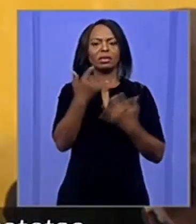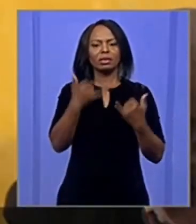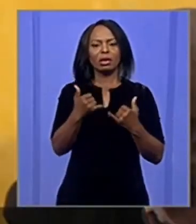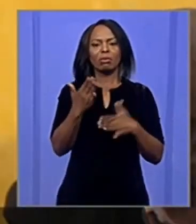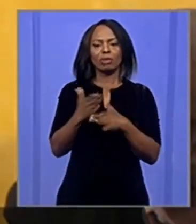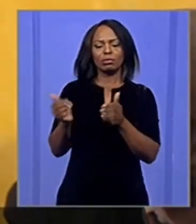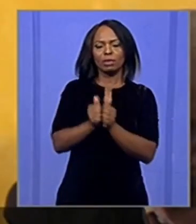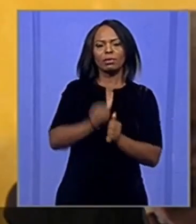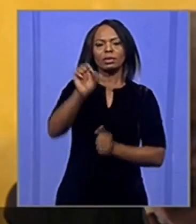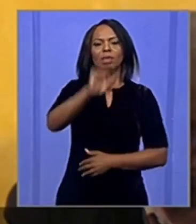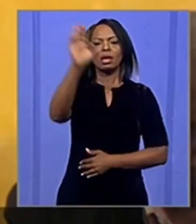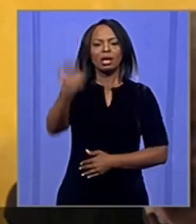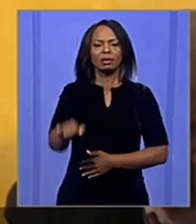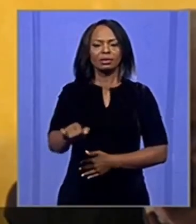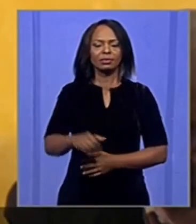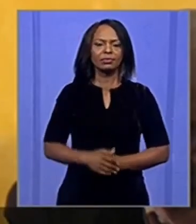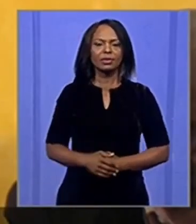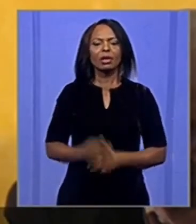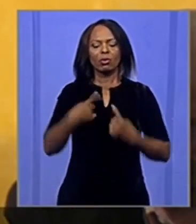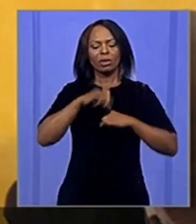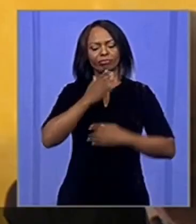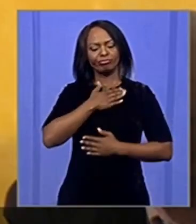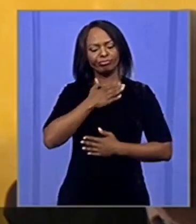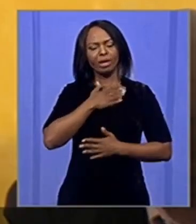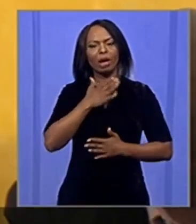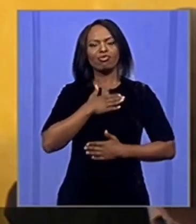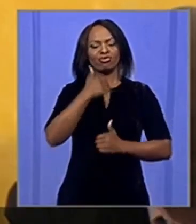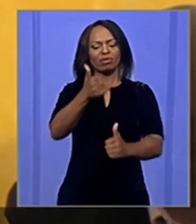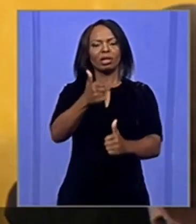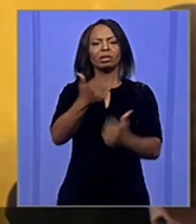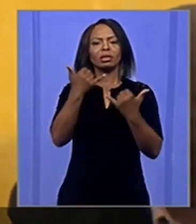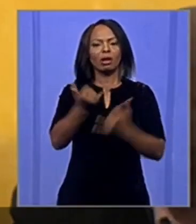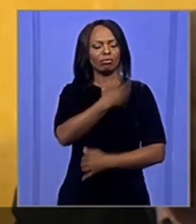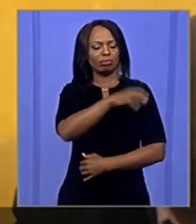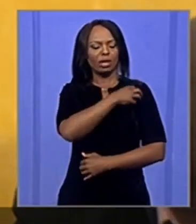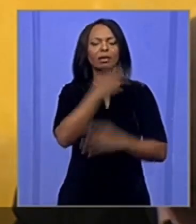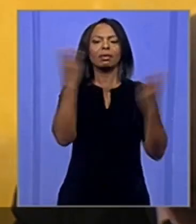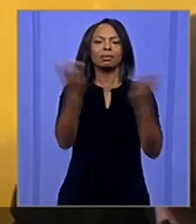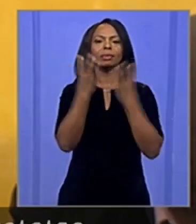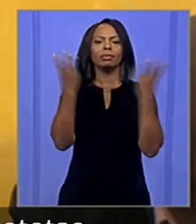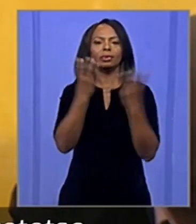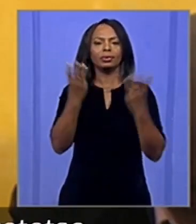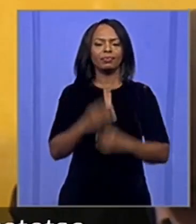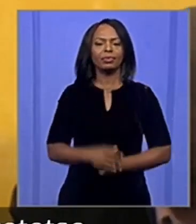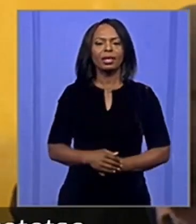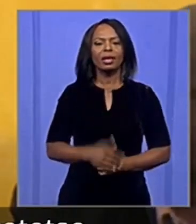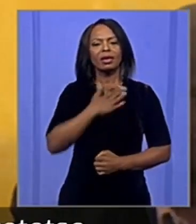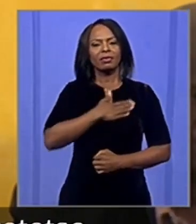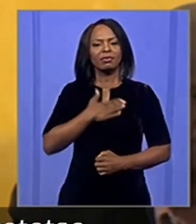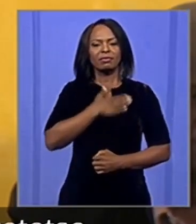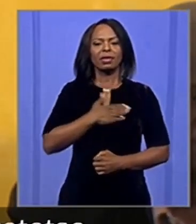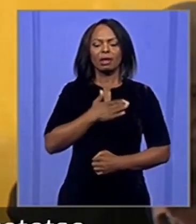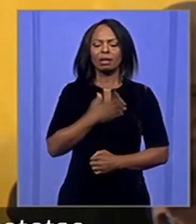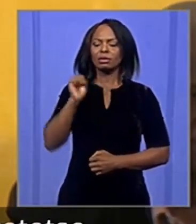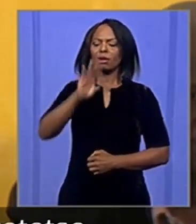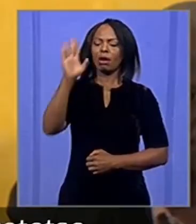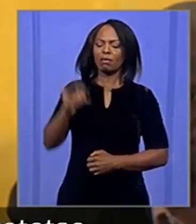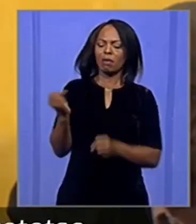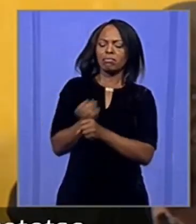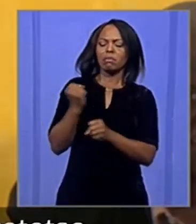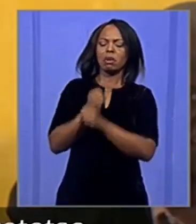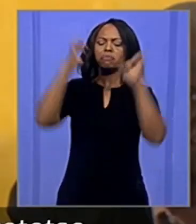Africans. We appreciate you. The Palestinian people feel what you went through,